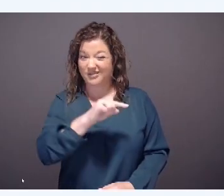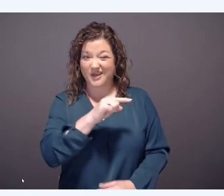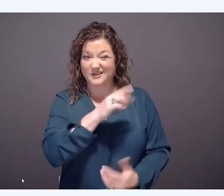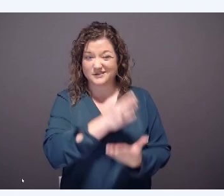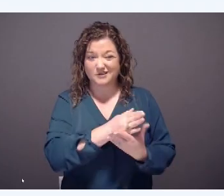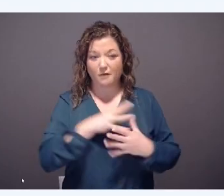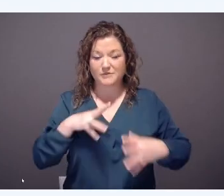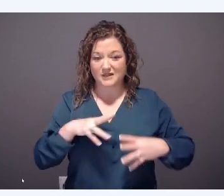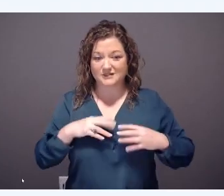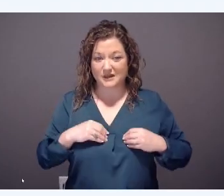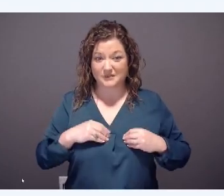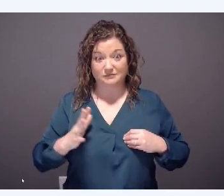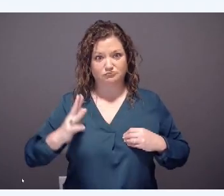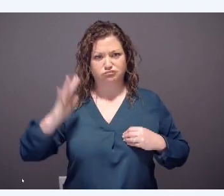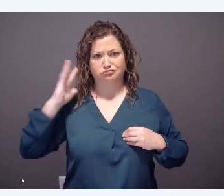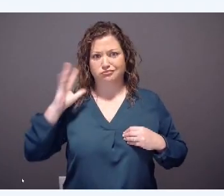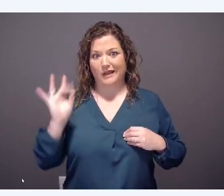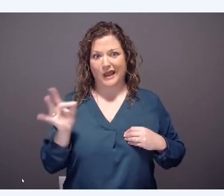late 80s.